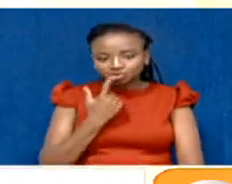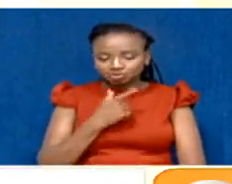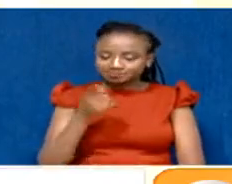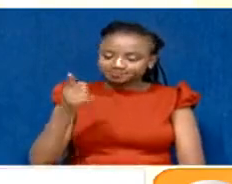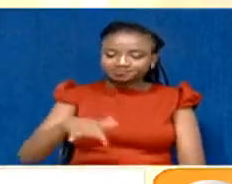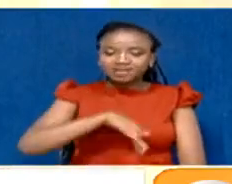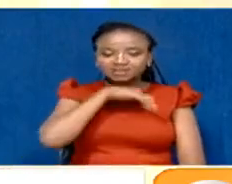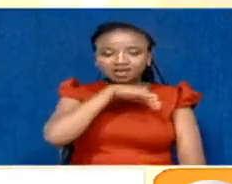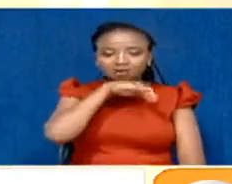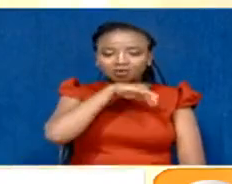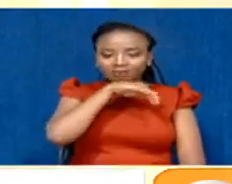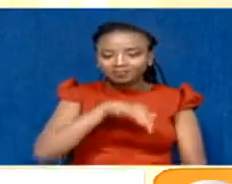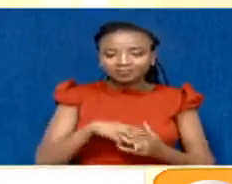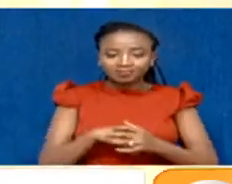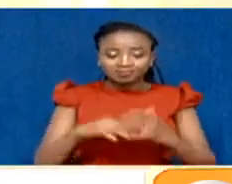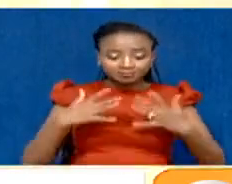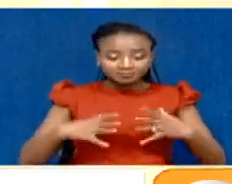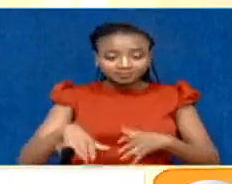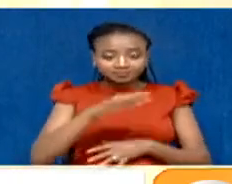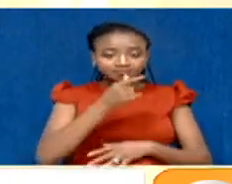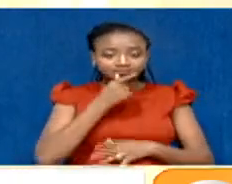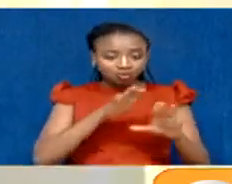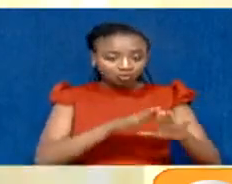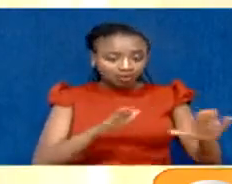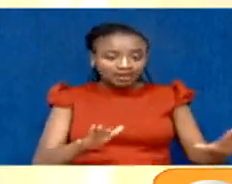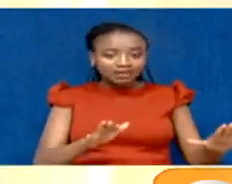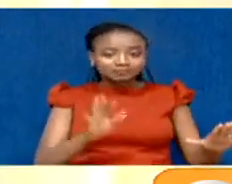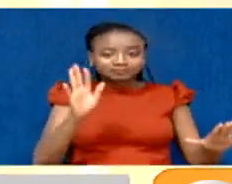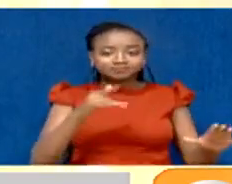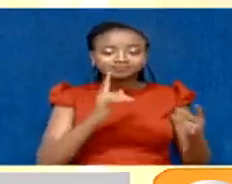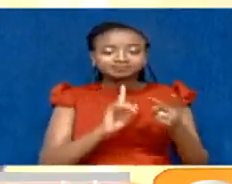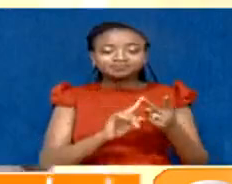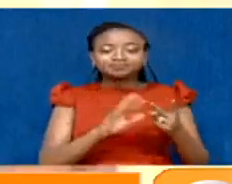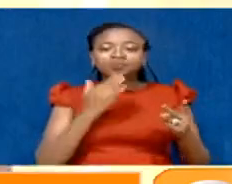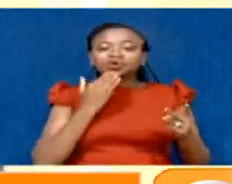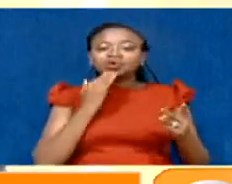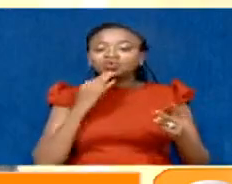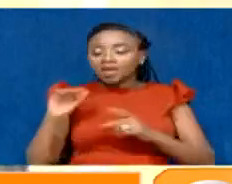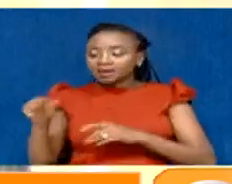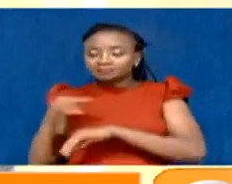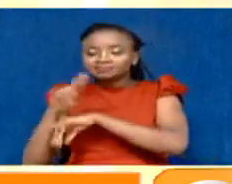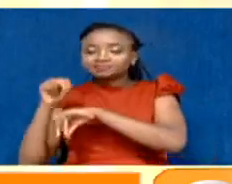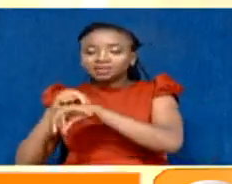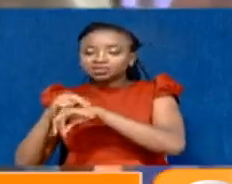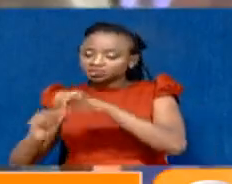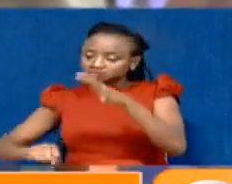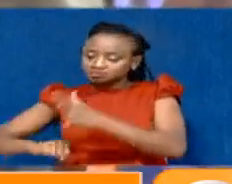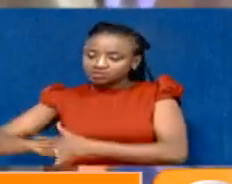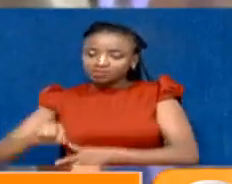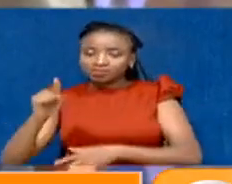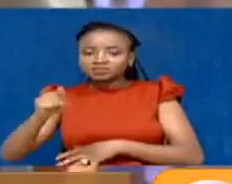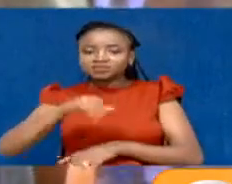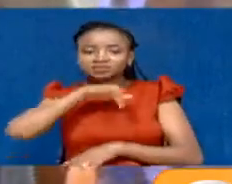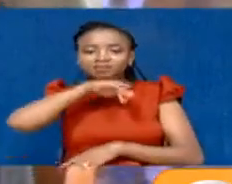for Jakom. People of Nyanza, Mulembe Nation is locked for Raila Amolo